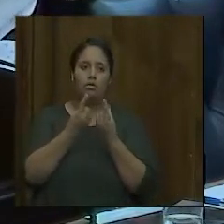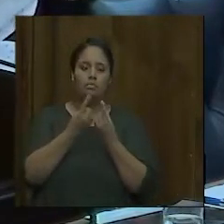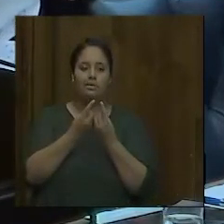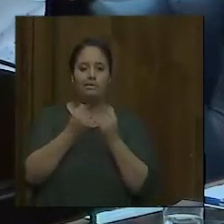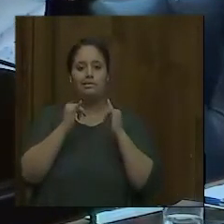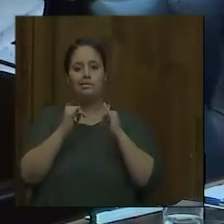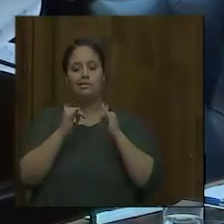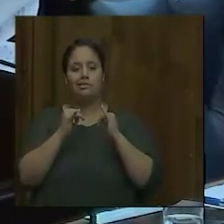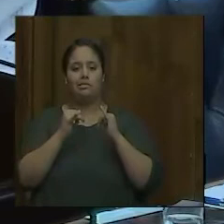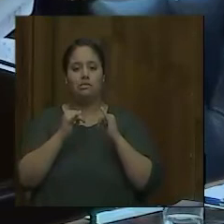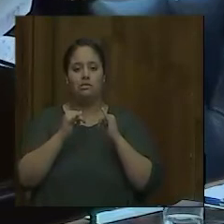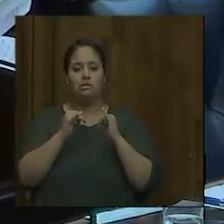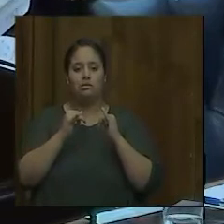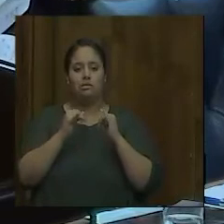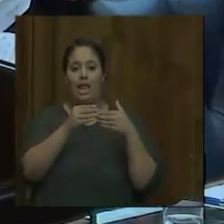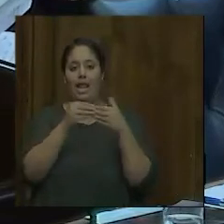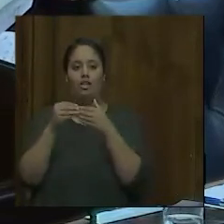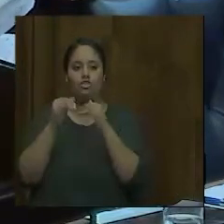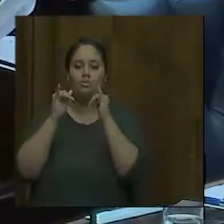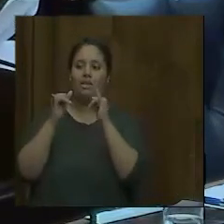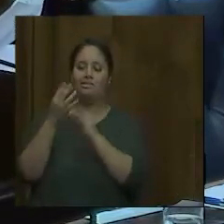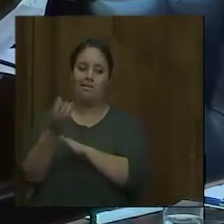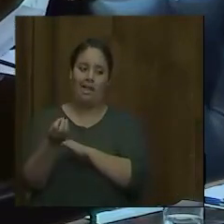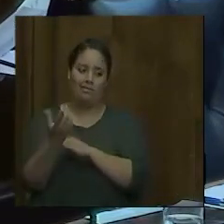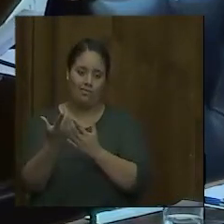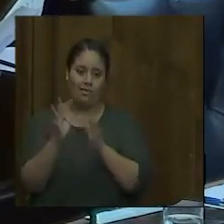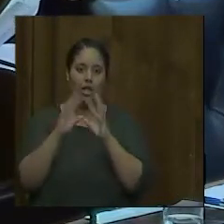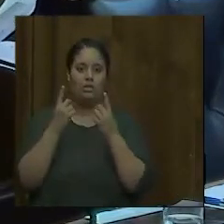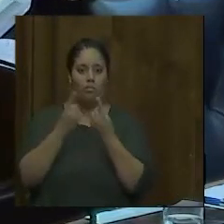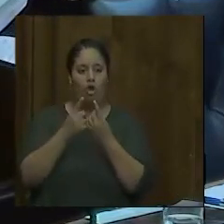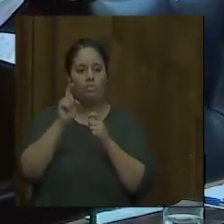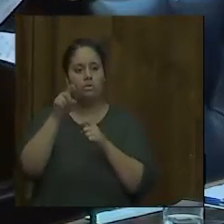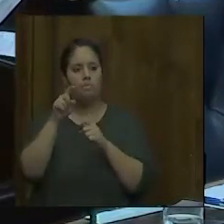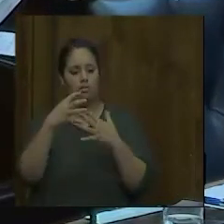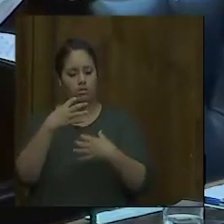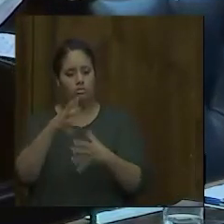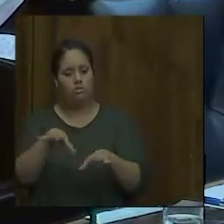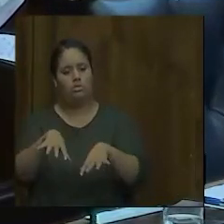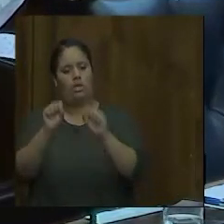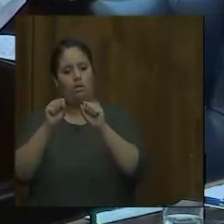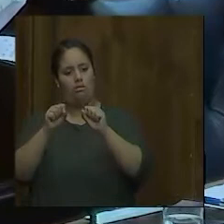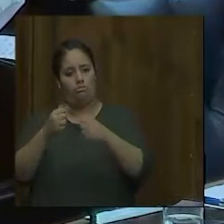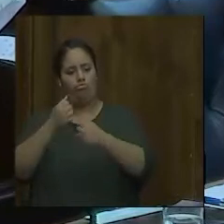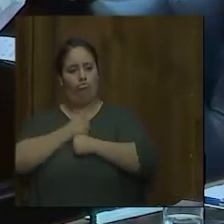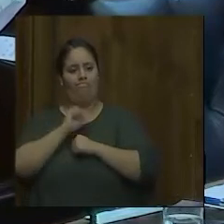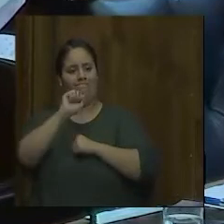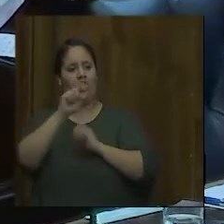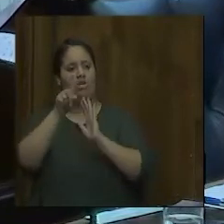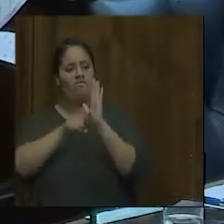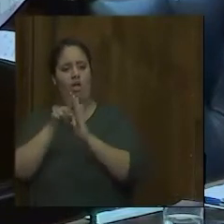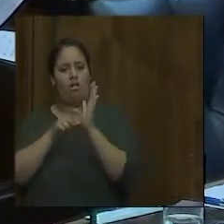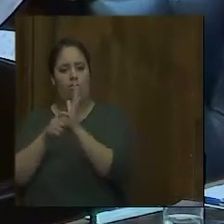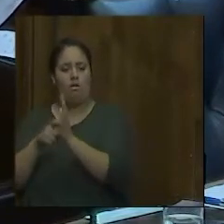serious leadership crisis. The department must take ownership of its failure and not shift